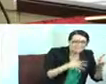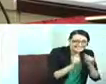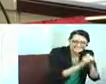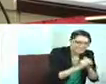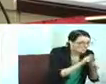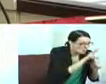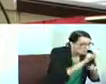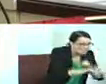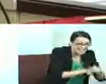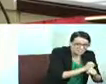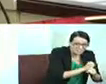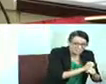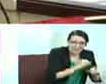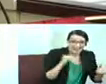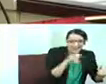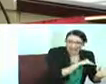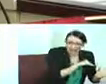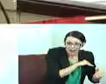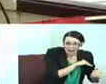Are you free?